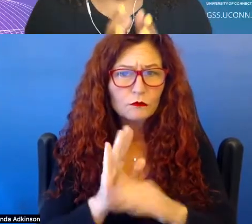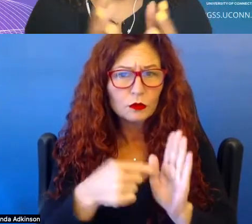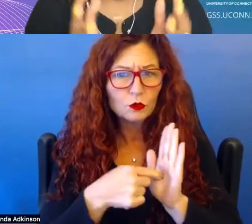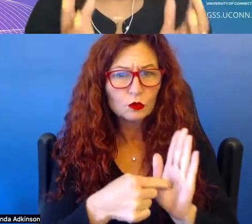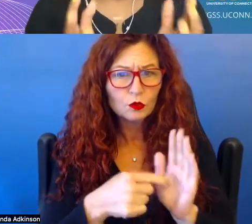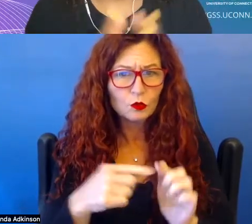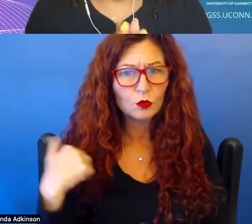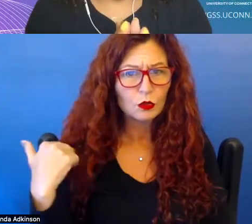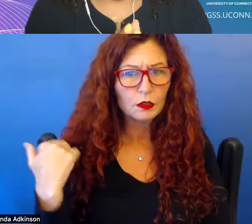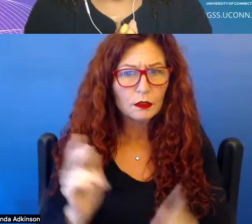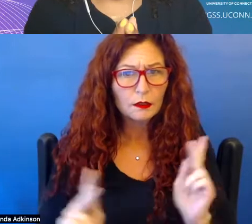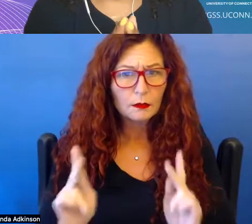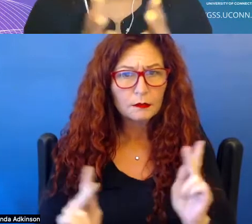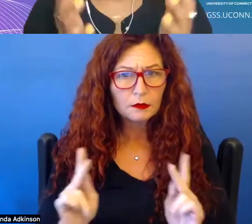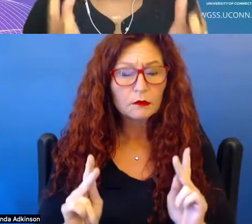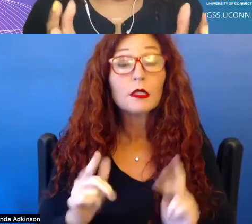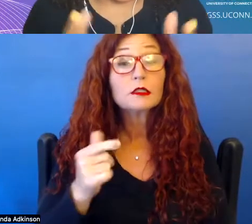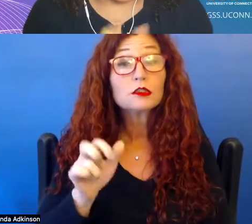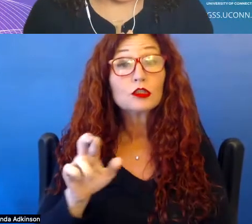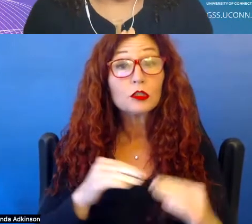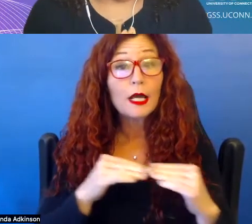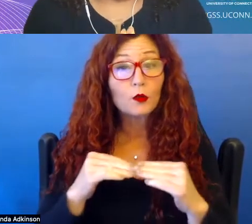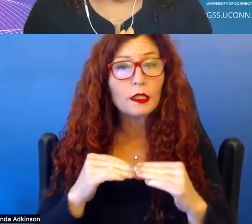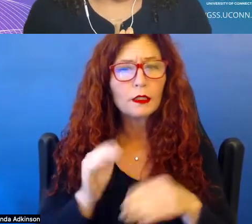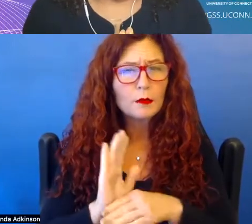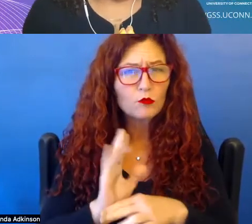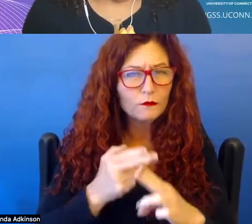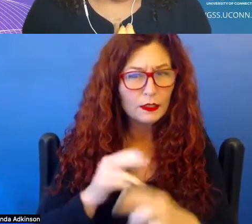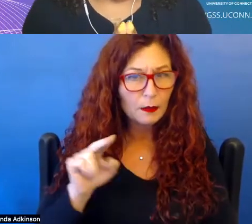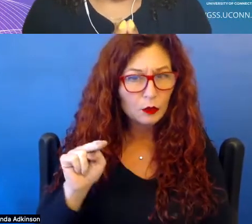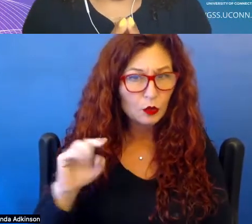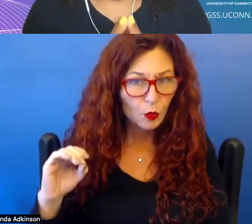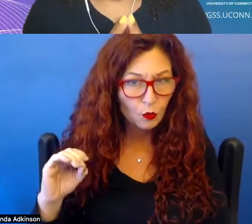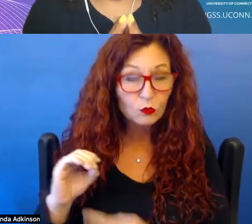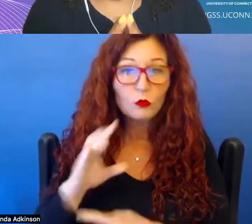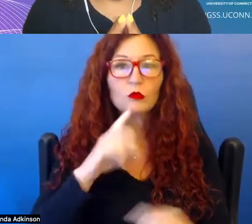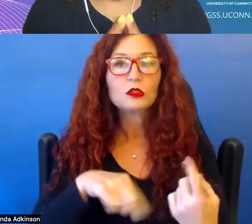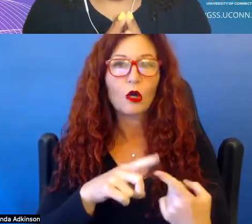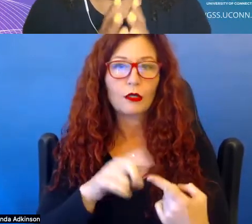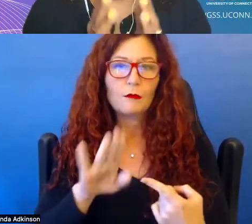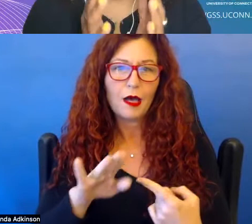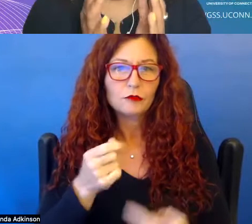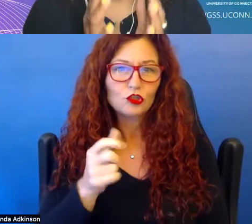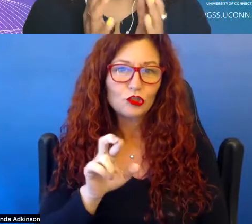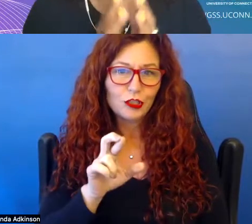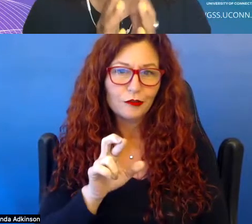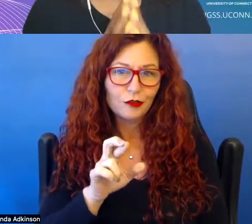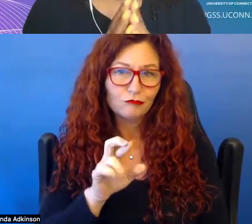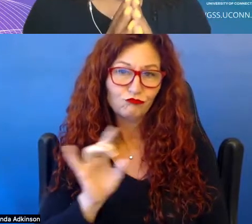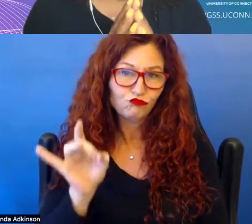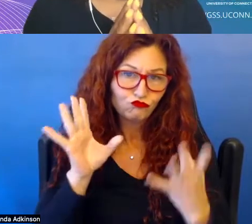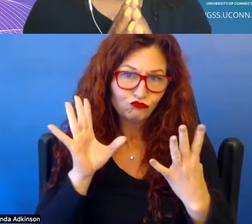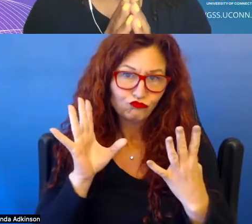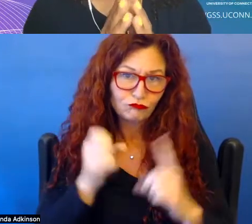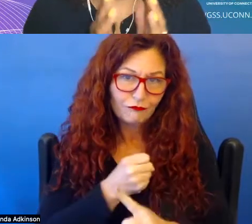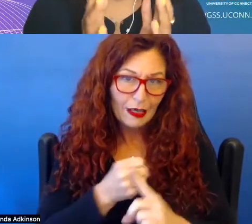at Girls for Gender Equity as we were addressing gender-based violence. And it is one of those documentaries